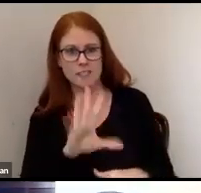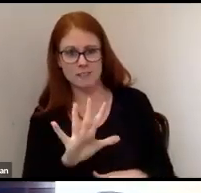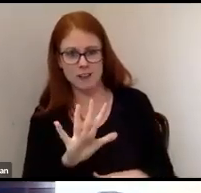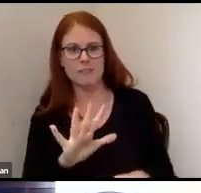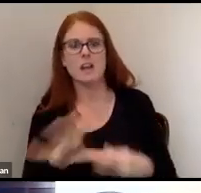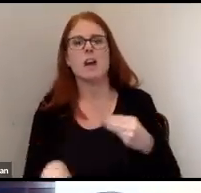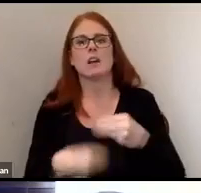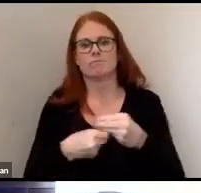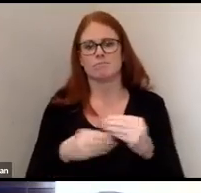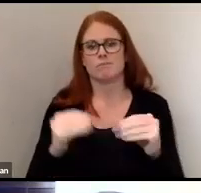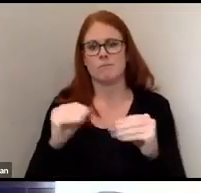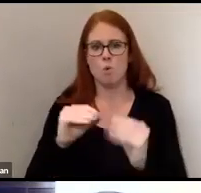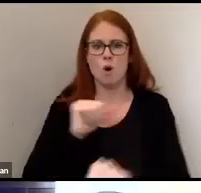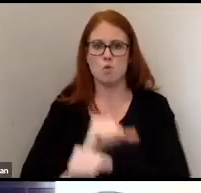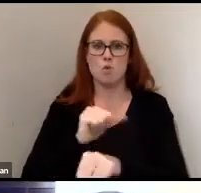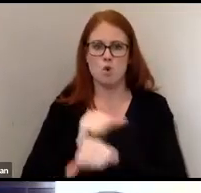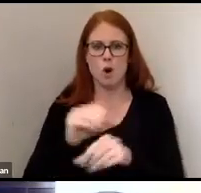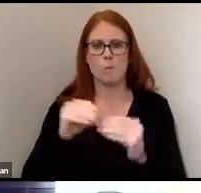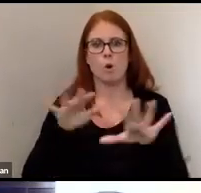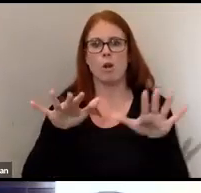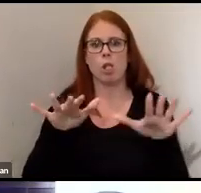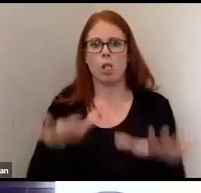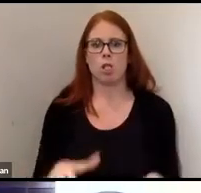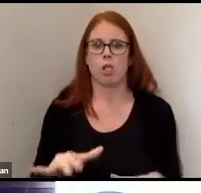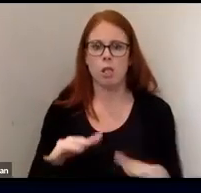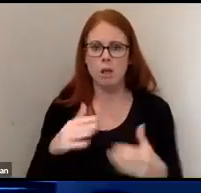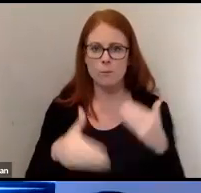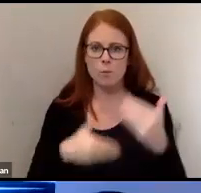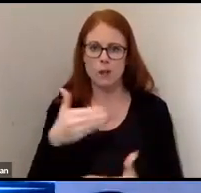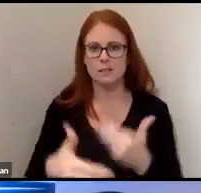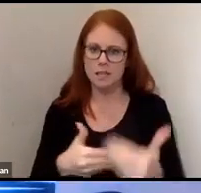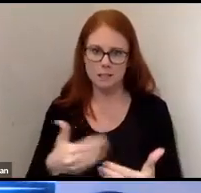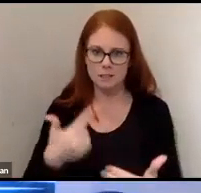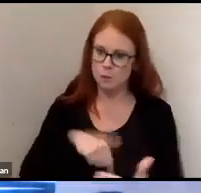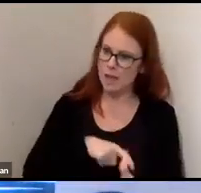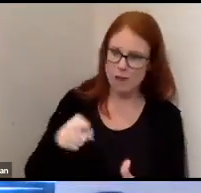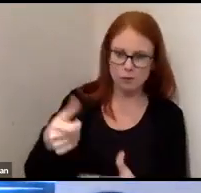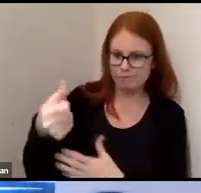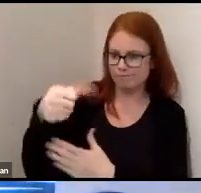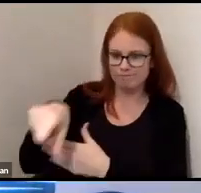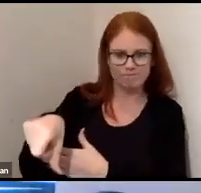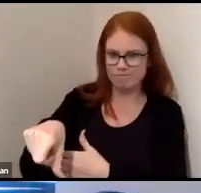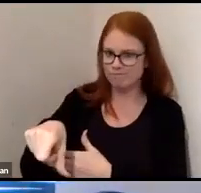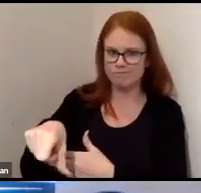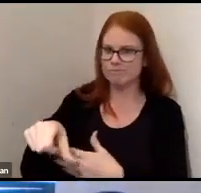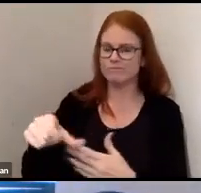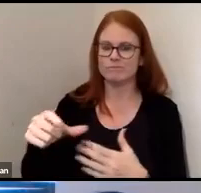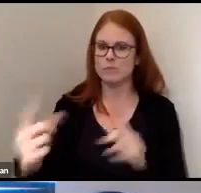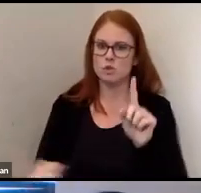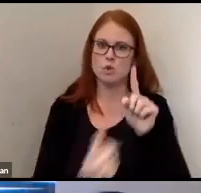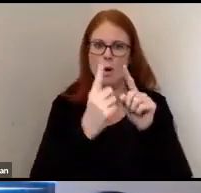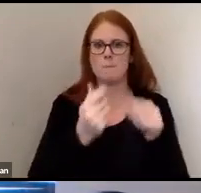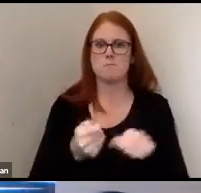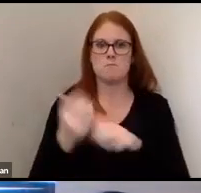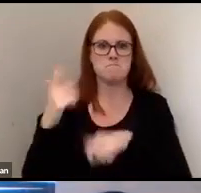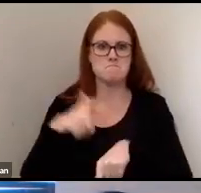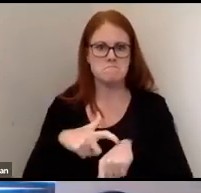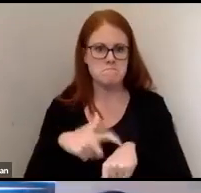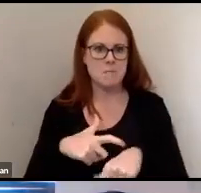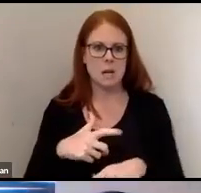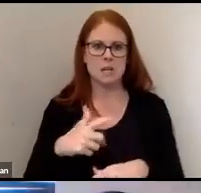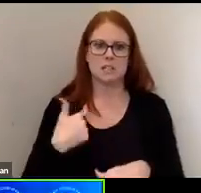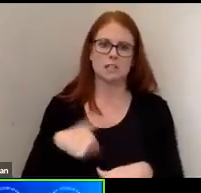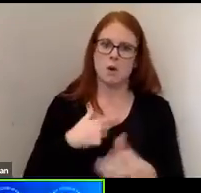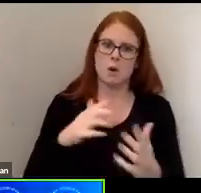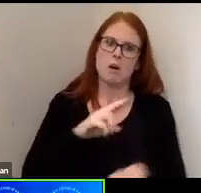us, because we are really trying not to have to turn you back when you are there. And so we are reaching out to you to not to. And then,